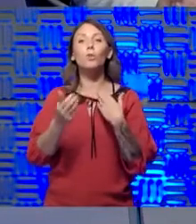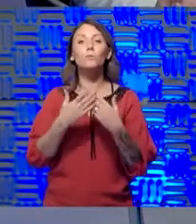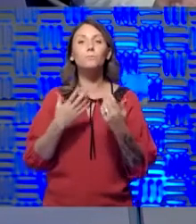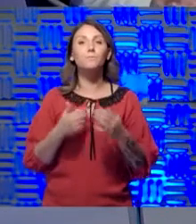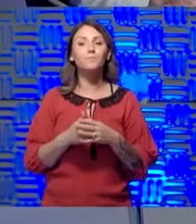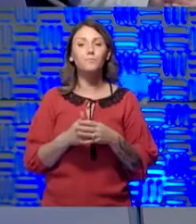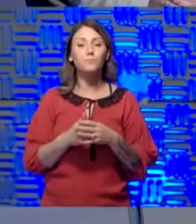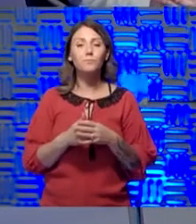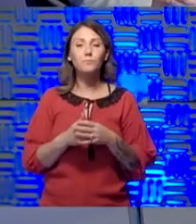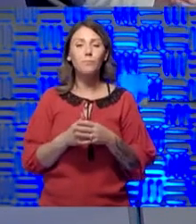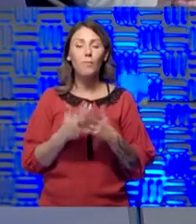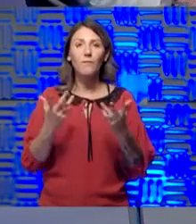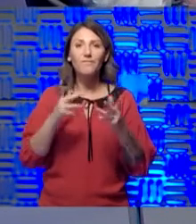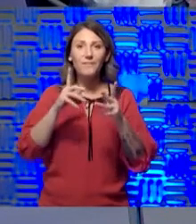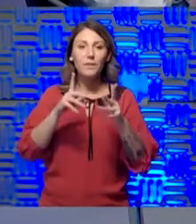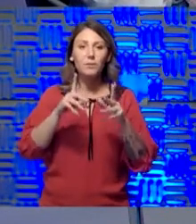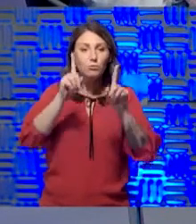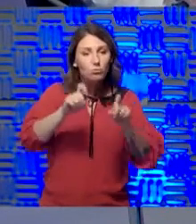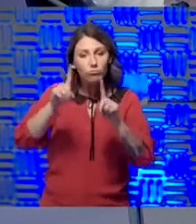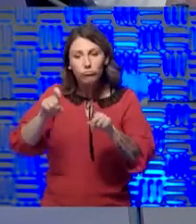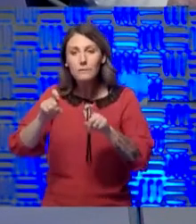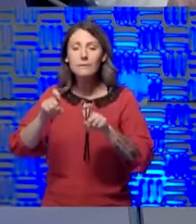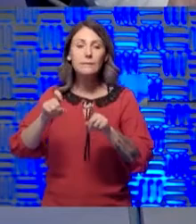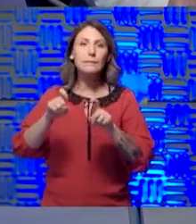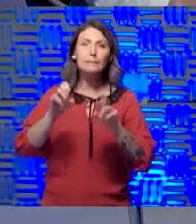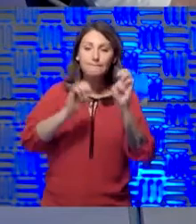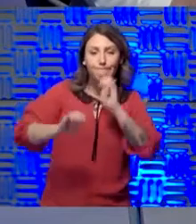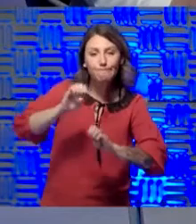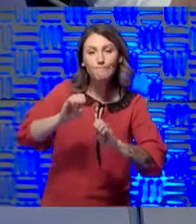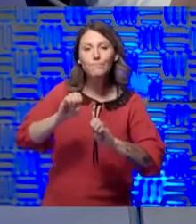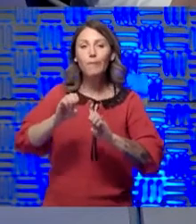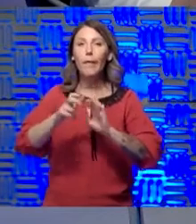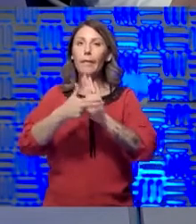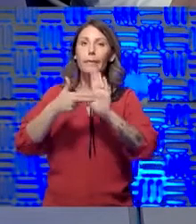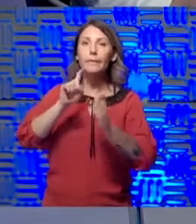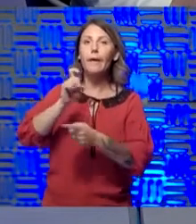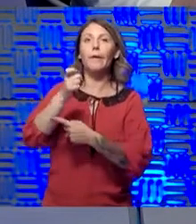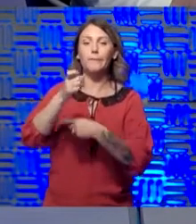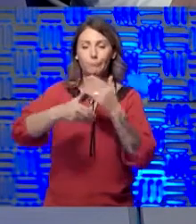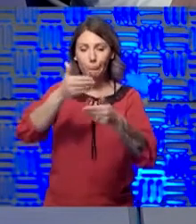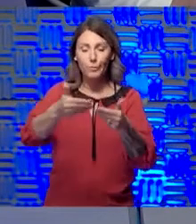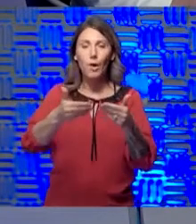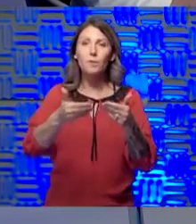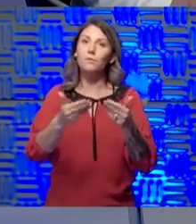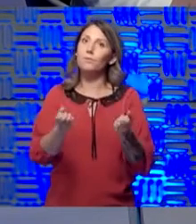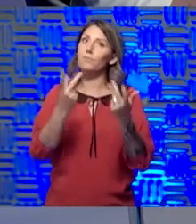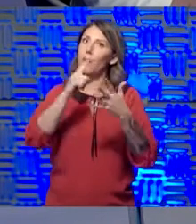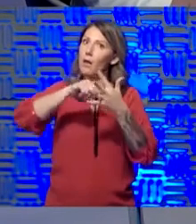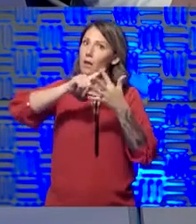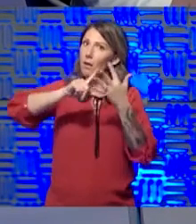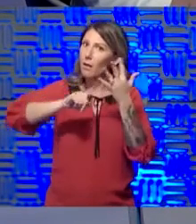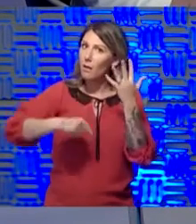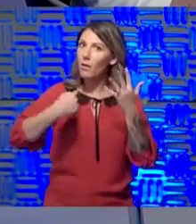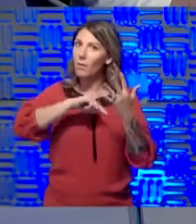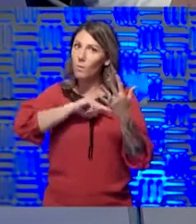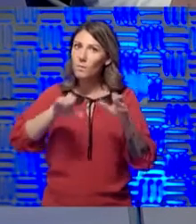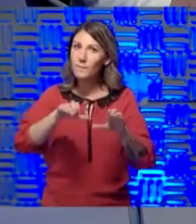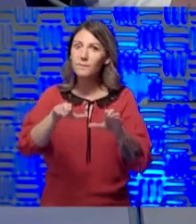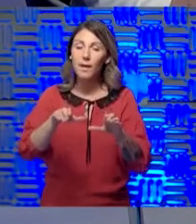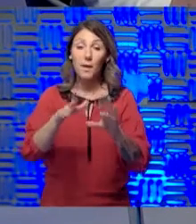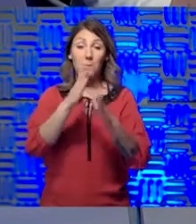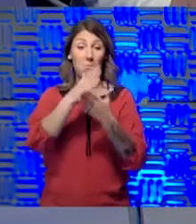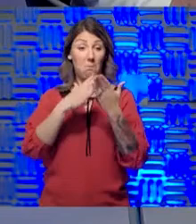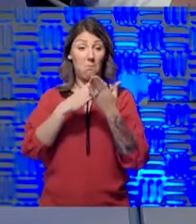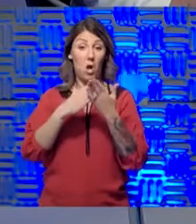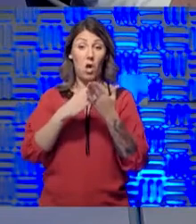the screening testing might be or the diagnostic process might be, that there are a number of steps that we've taken. I think part of the question here is